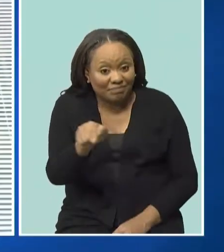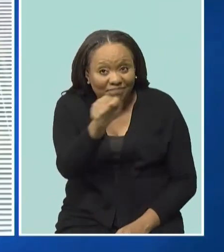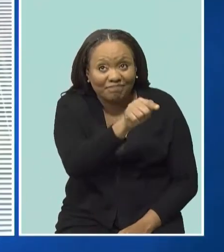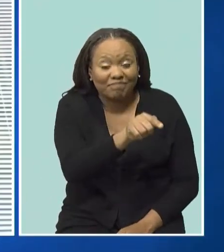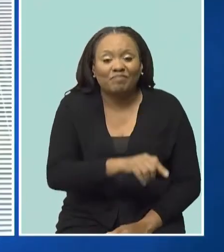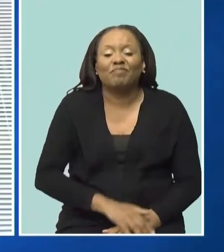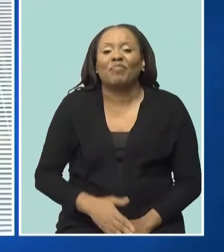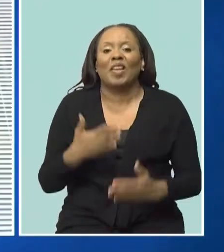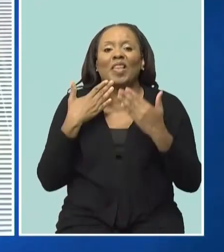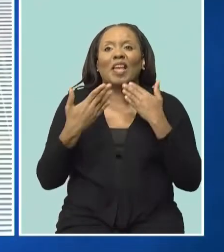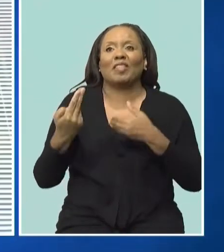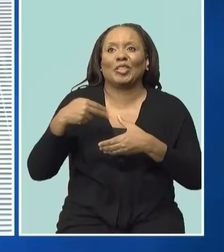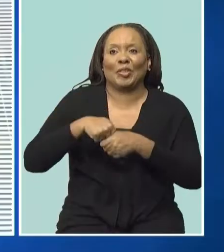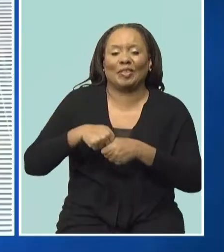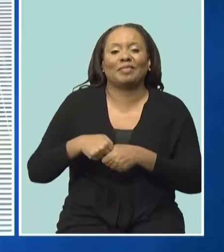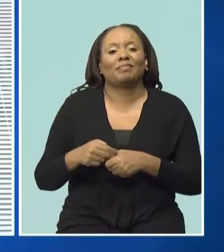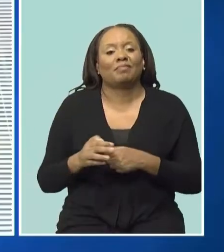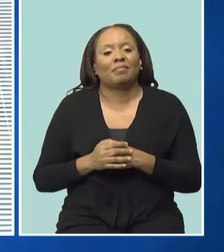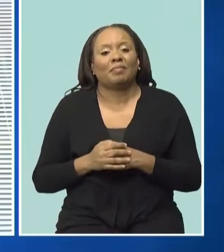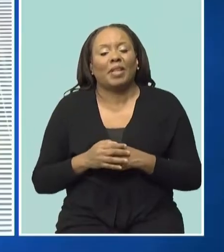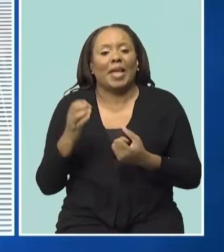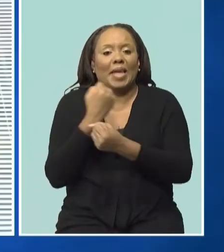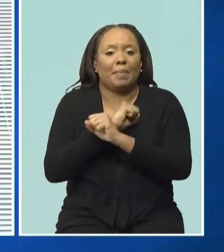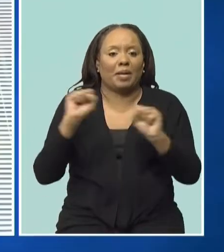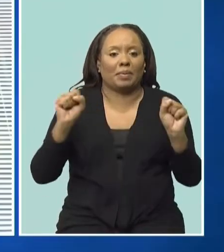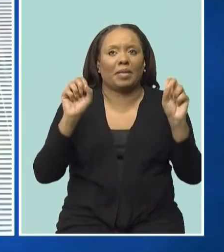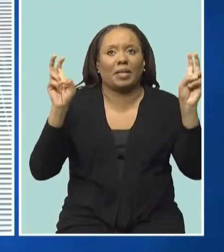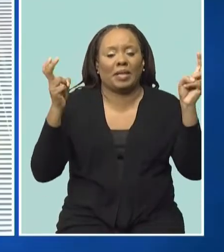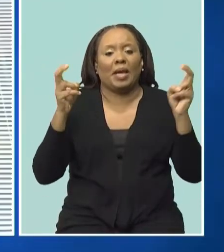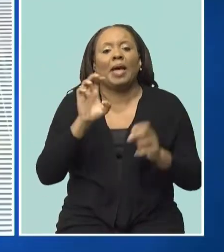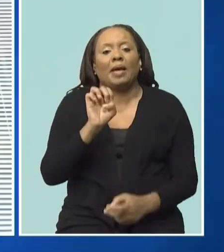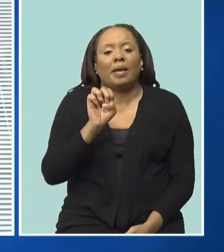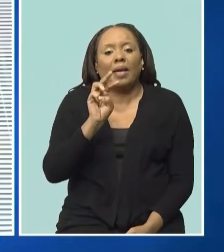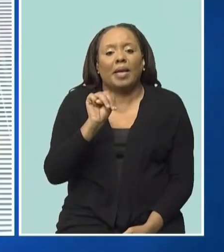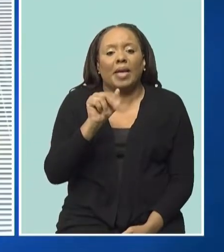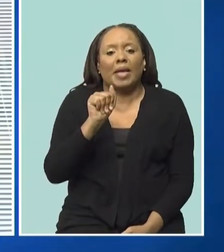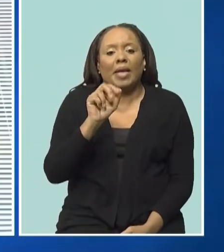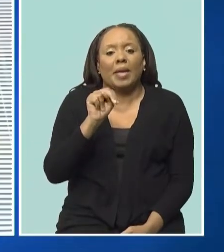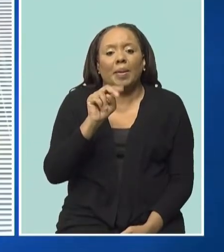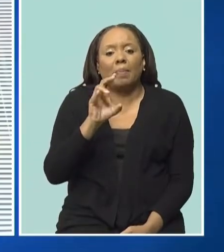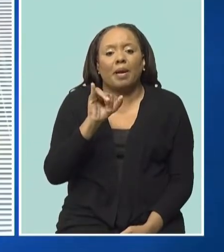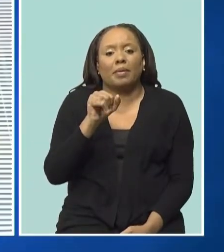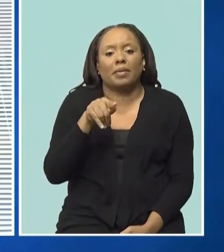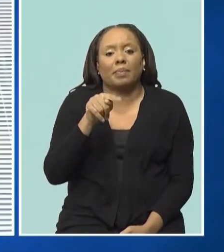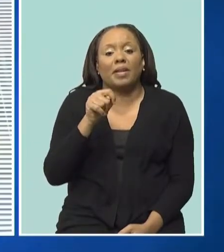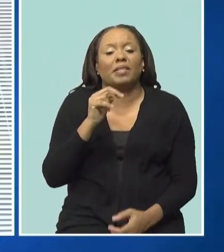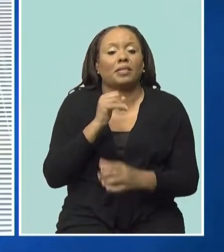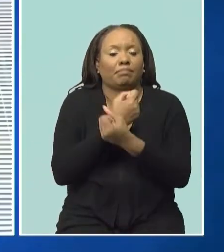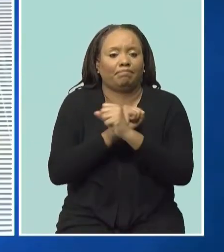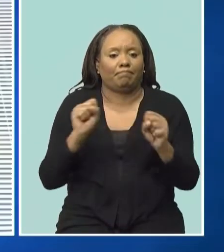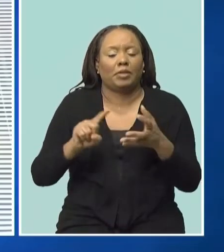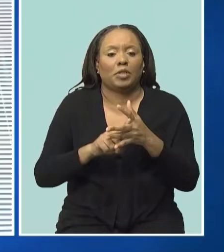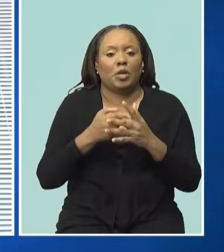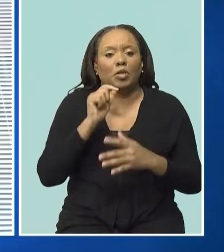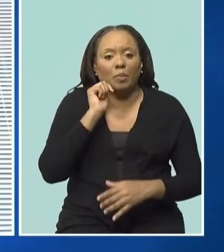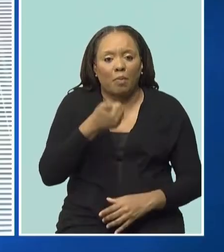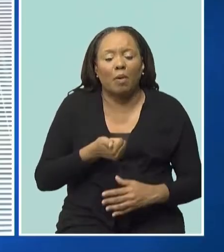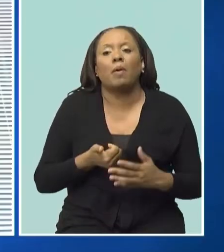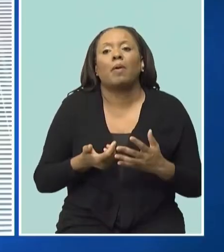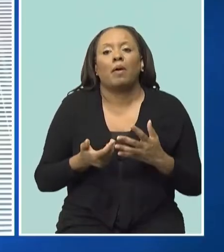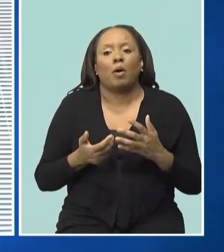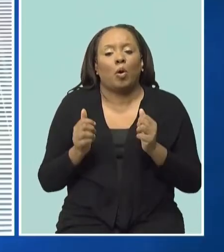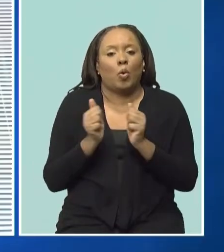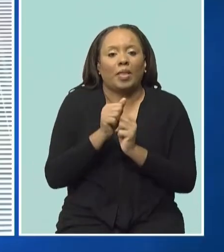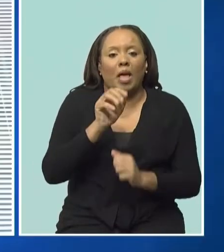you so much for joining us. Now, the season starts tomorrow, which marks the anniversary of Buses Rebellion. It ends on August the 27th, which is Jackie